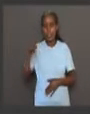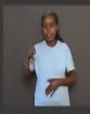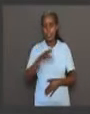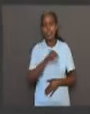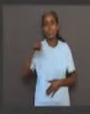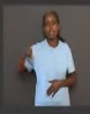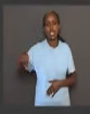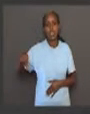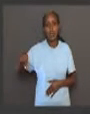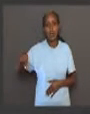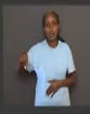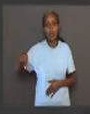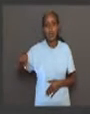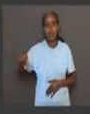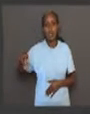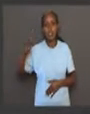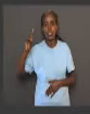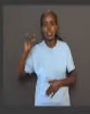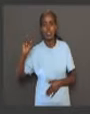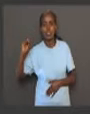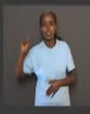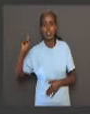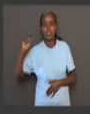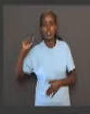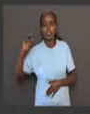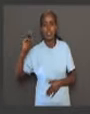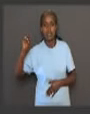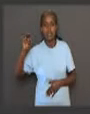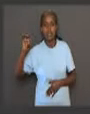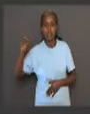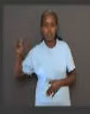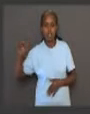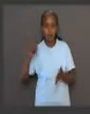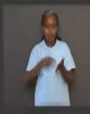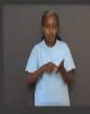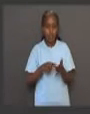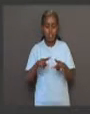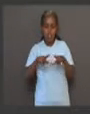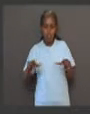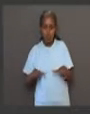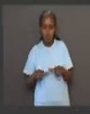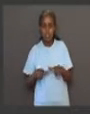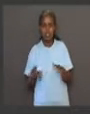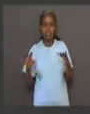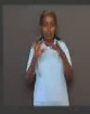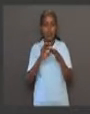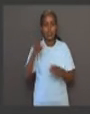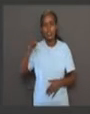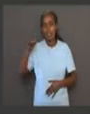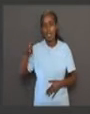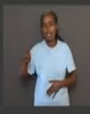Q are distinct points located at coordinates